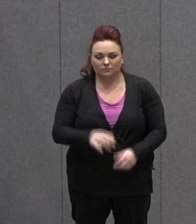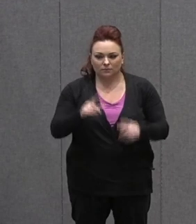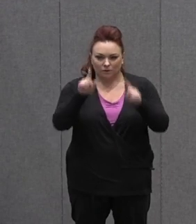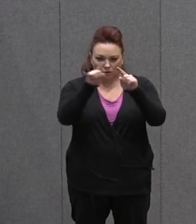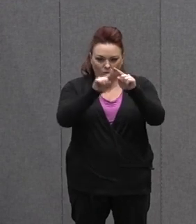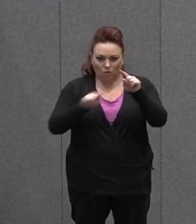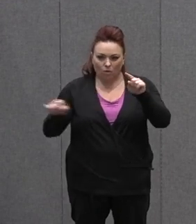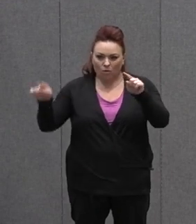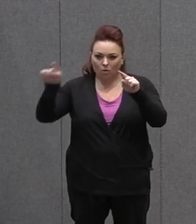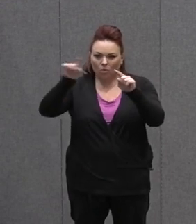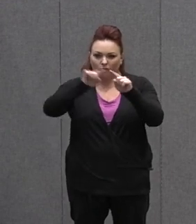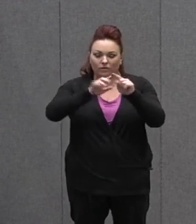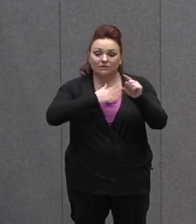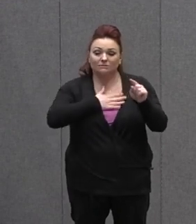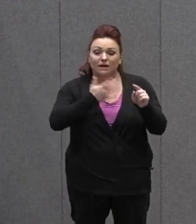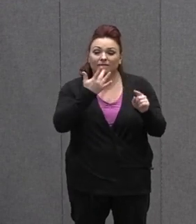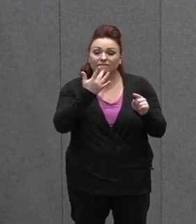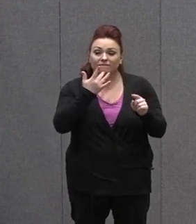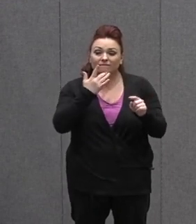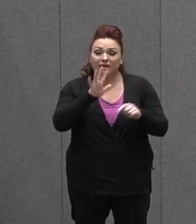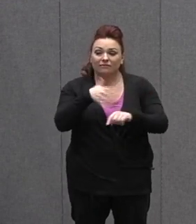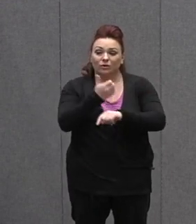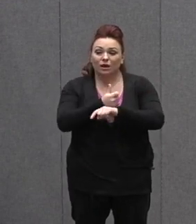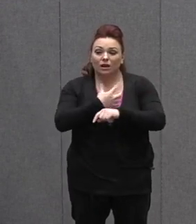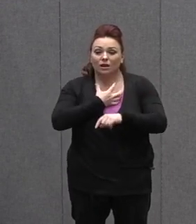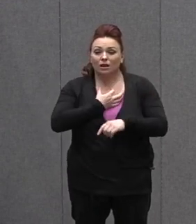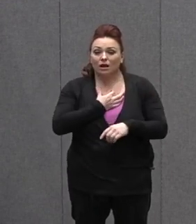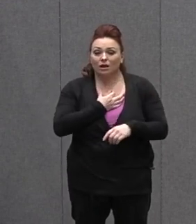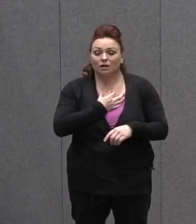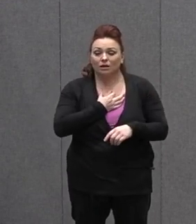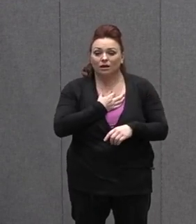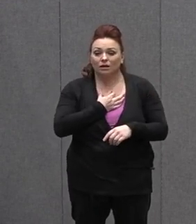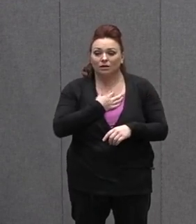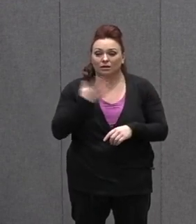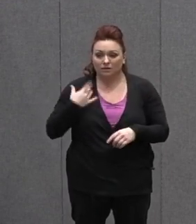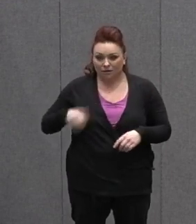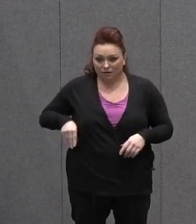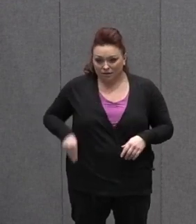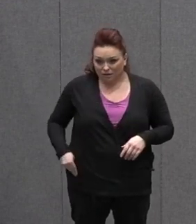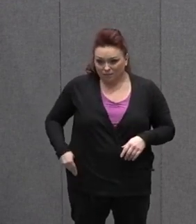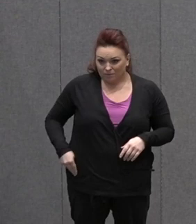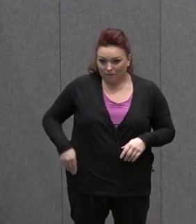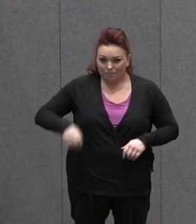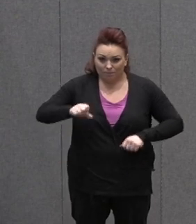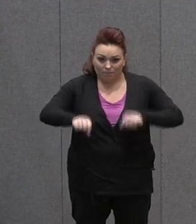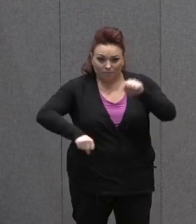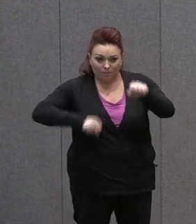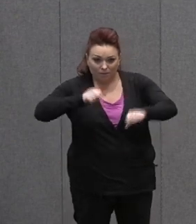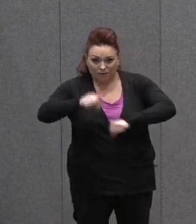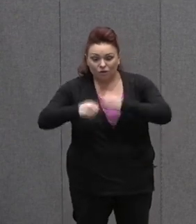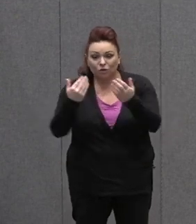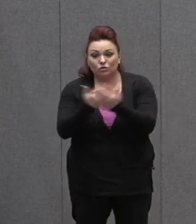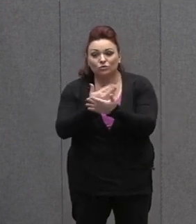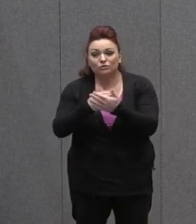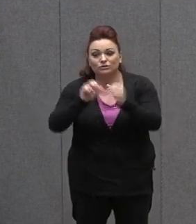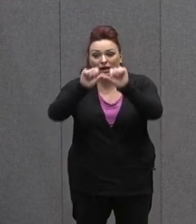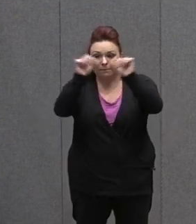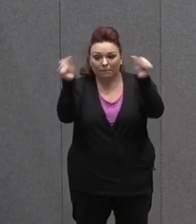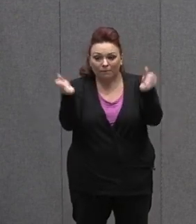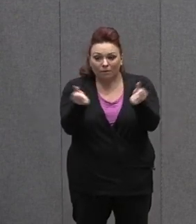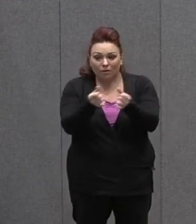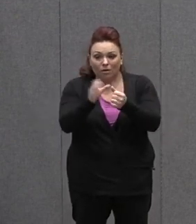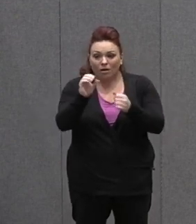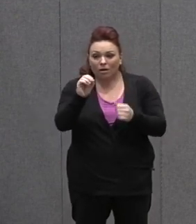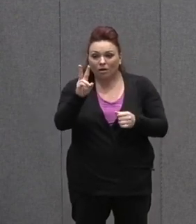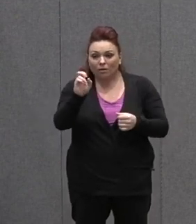Oval is my favorite locket. A special pebble in my pocket. A new shape of ovals.